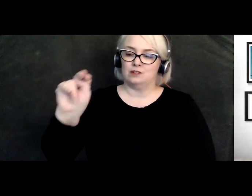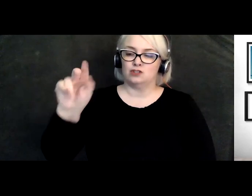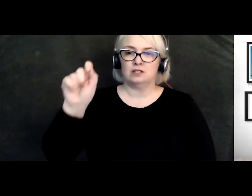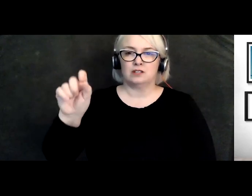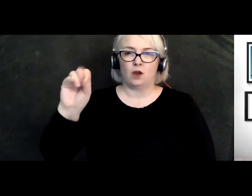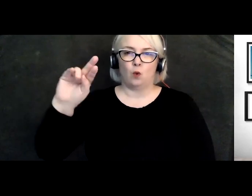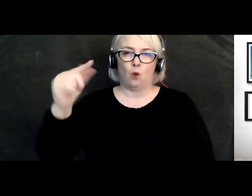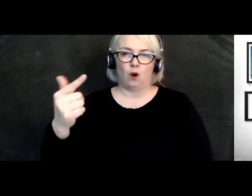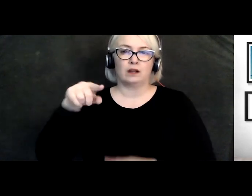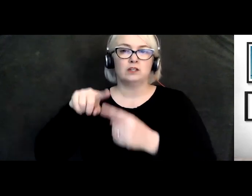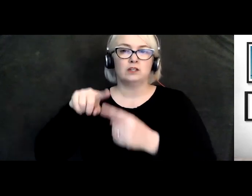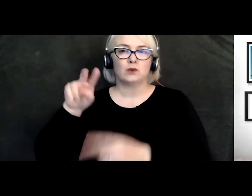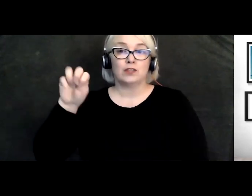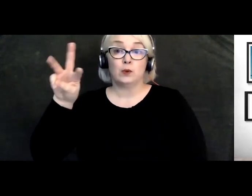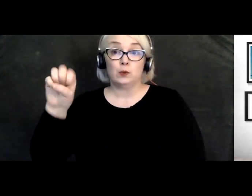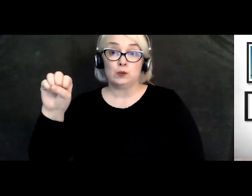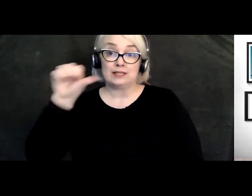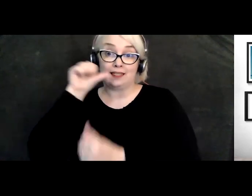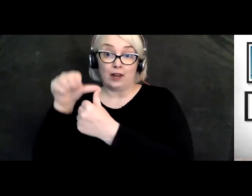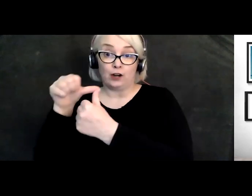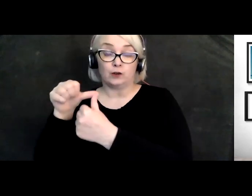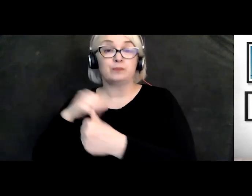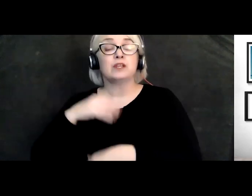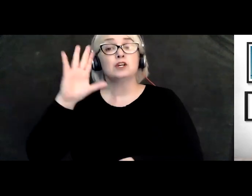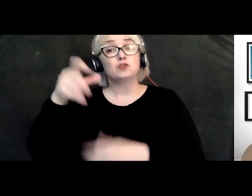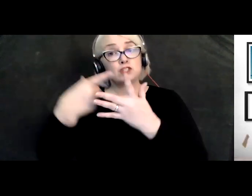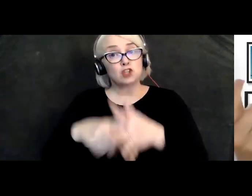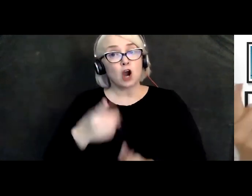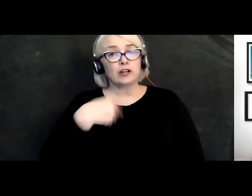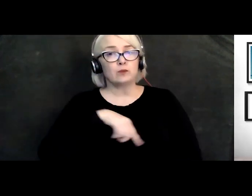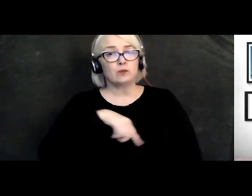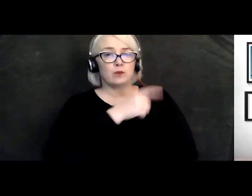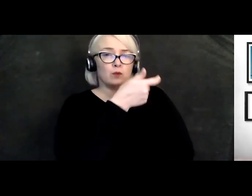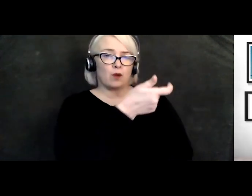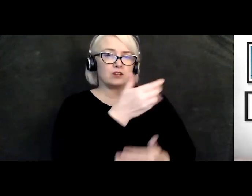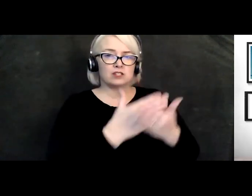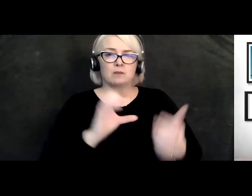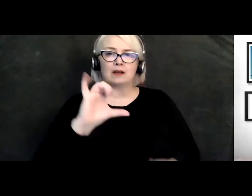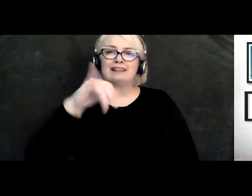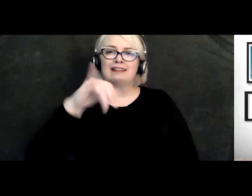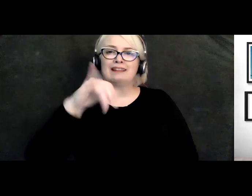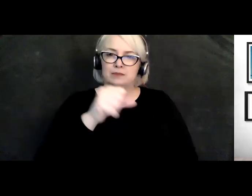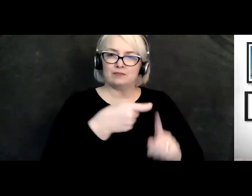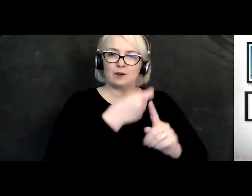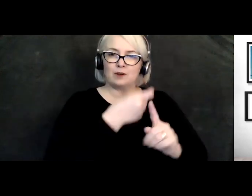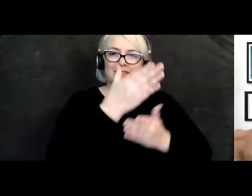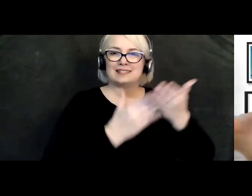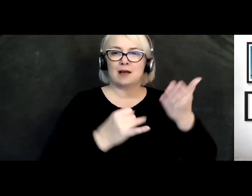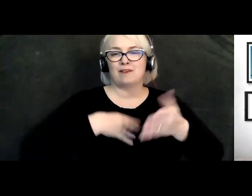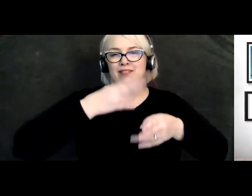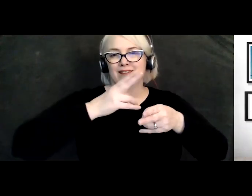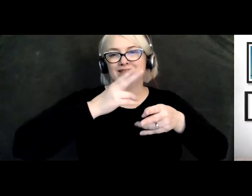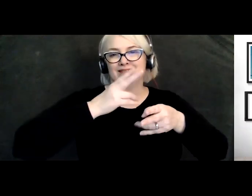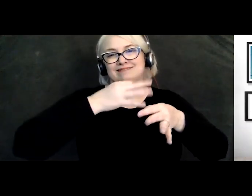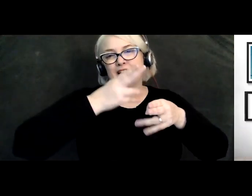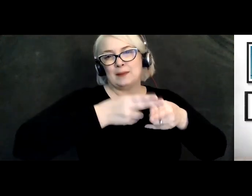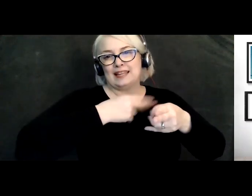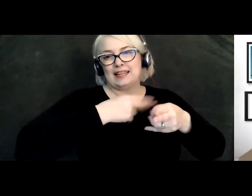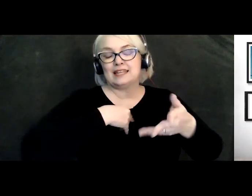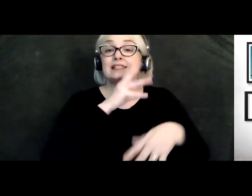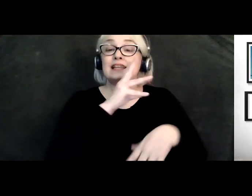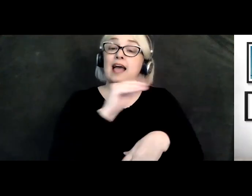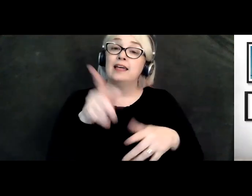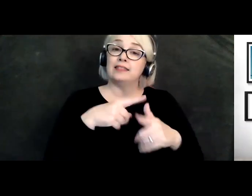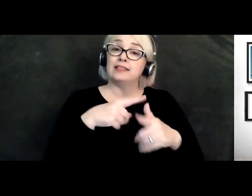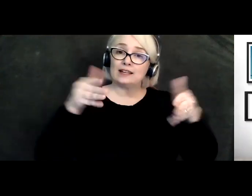started, we're going to take a look at some clips from some of the nominees. Then what's going to happen, I'll introduce you to everybody on the